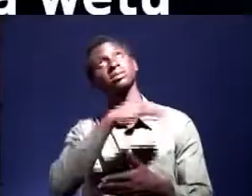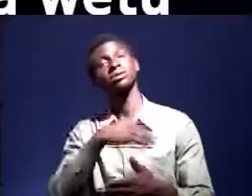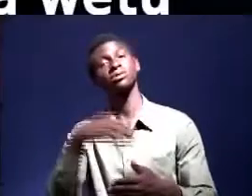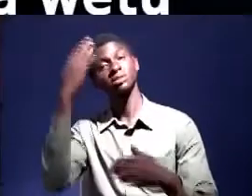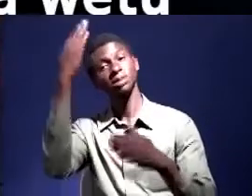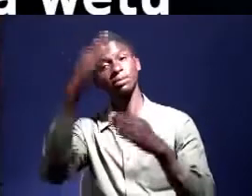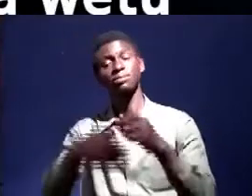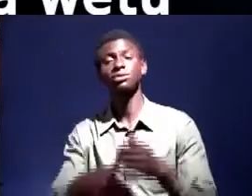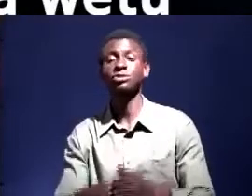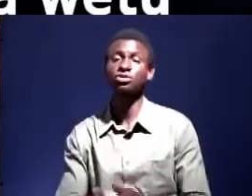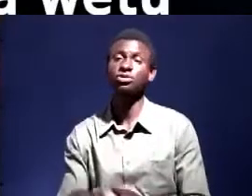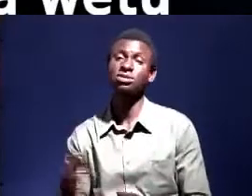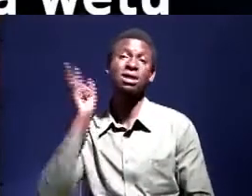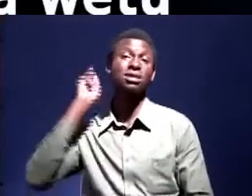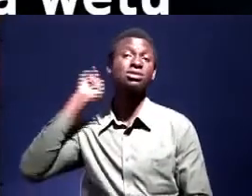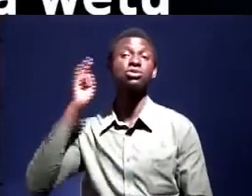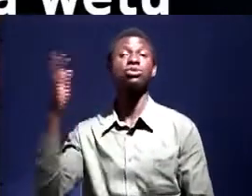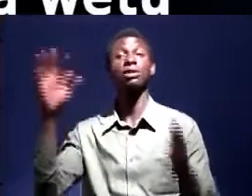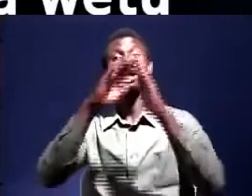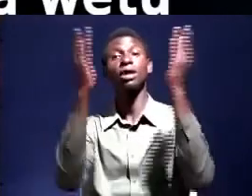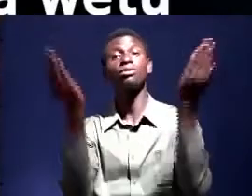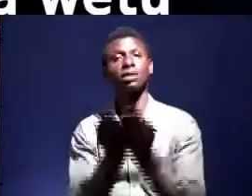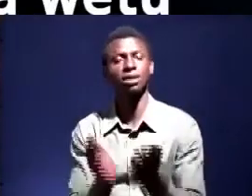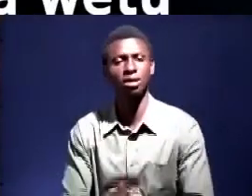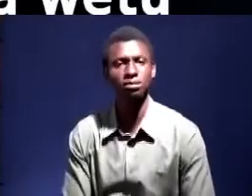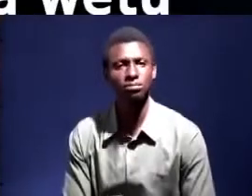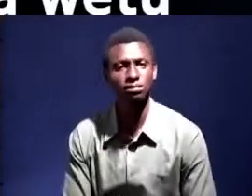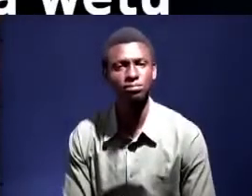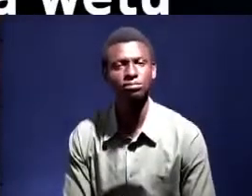God is calling every one of us to take a stand.